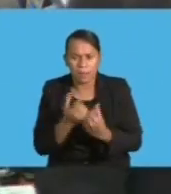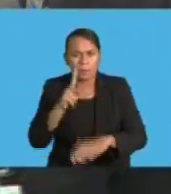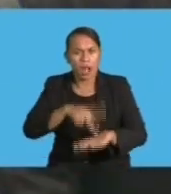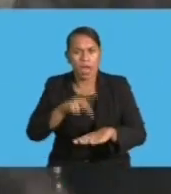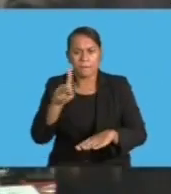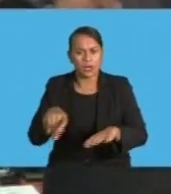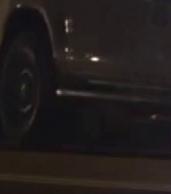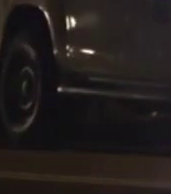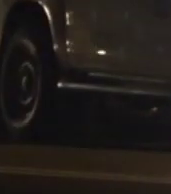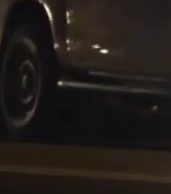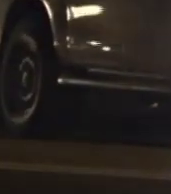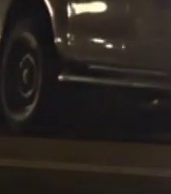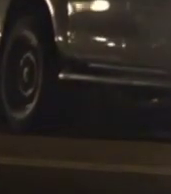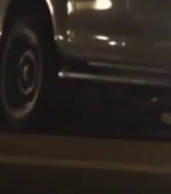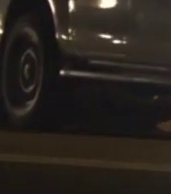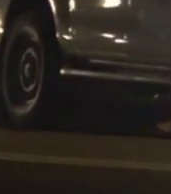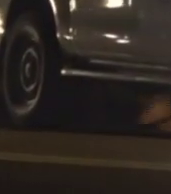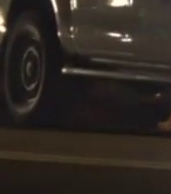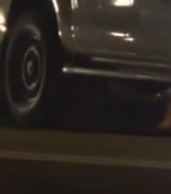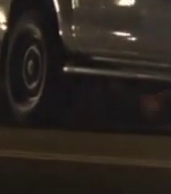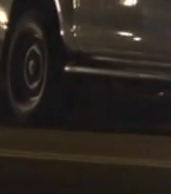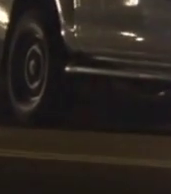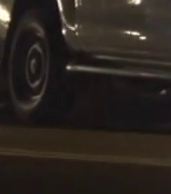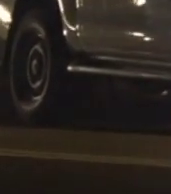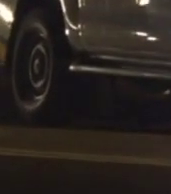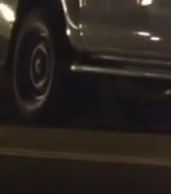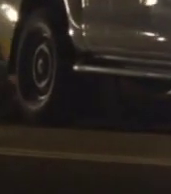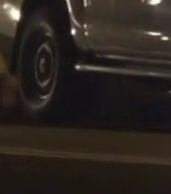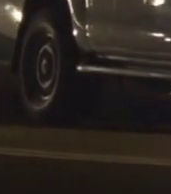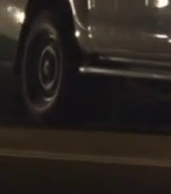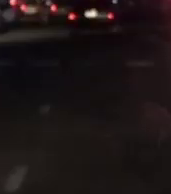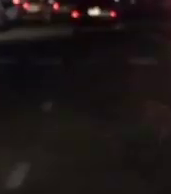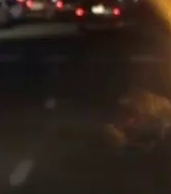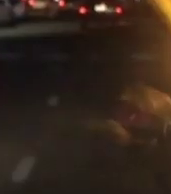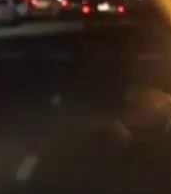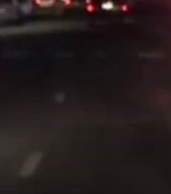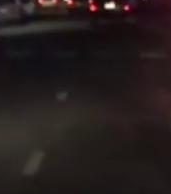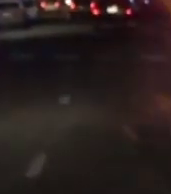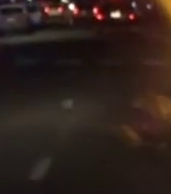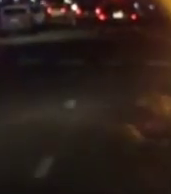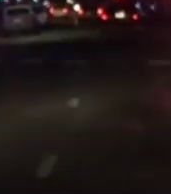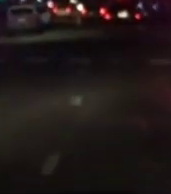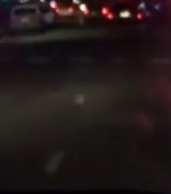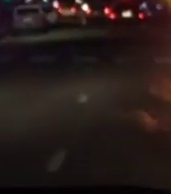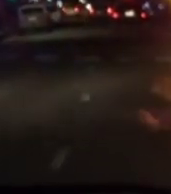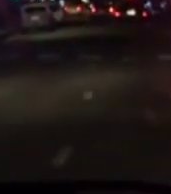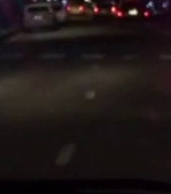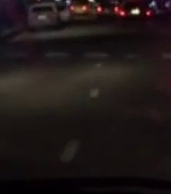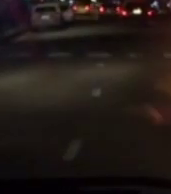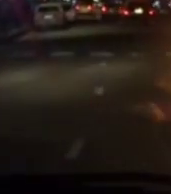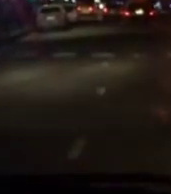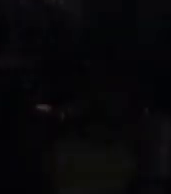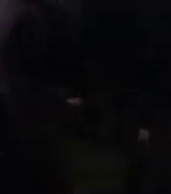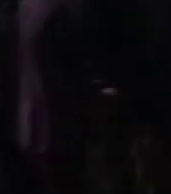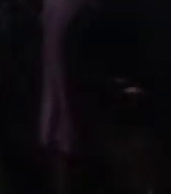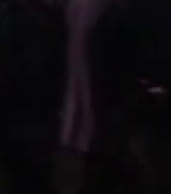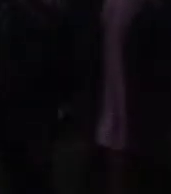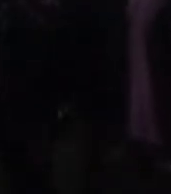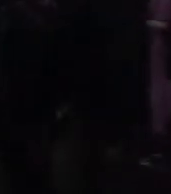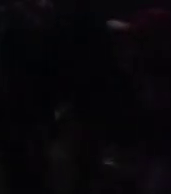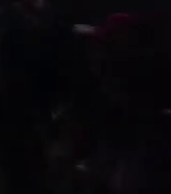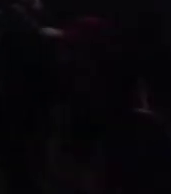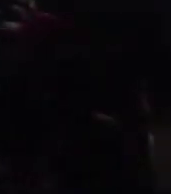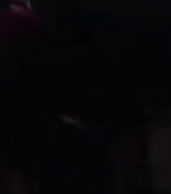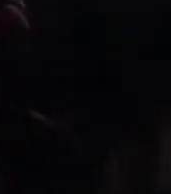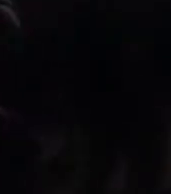sir. Parliament was told the fight against drugs will involve law enforcement agencies, the health sector, NGOs, and a range of